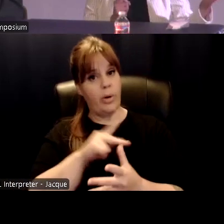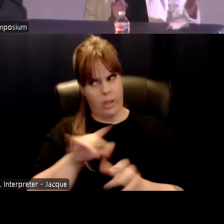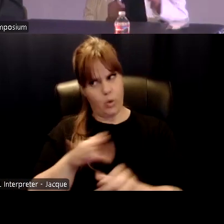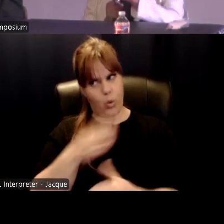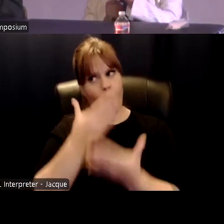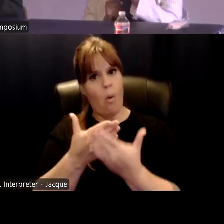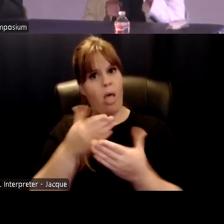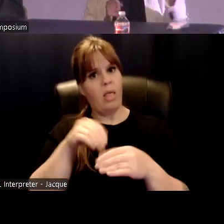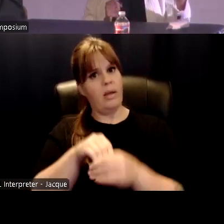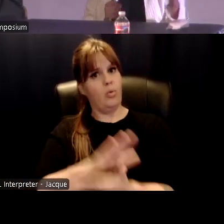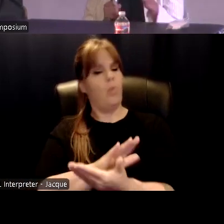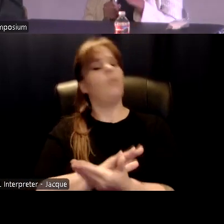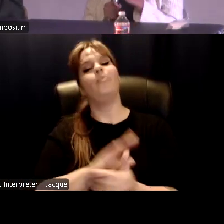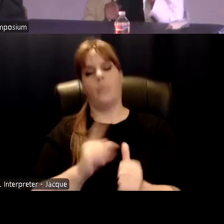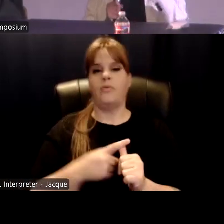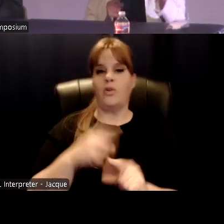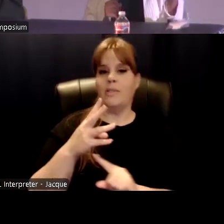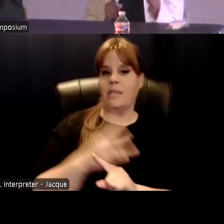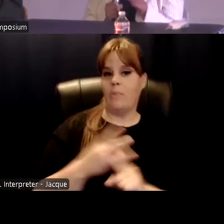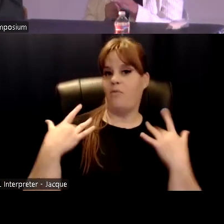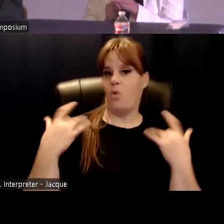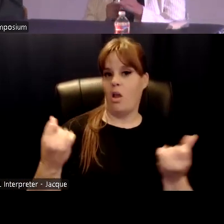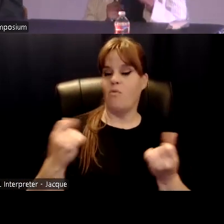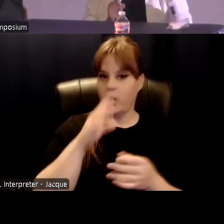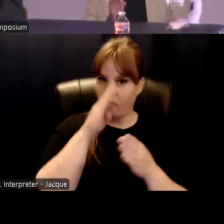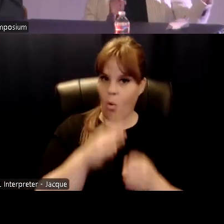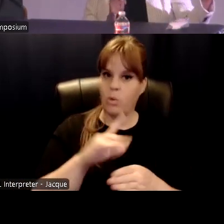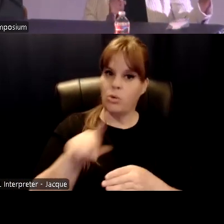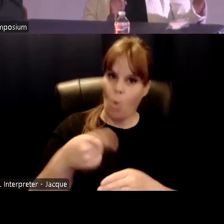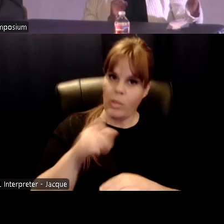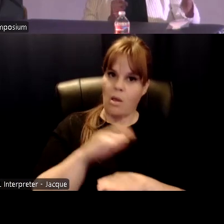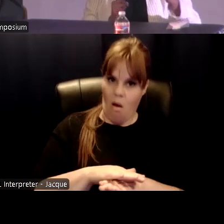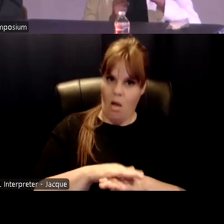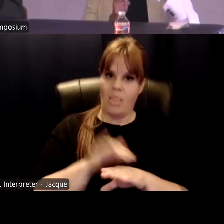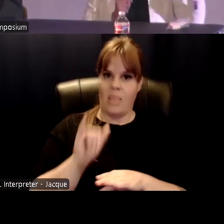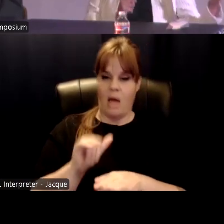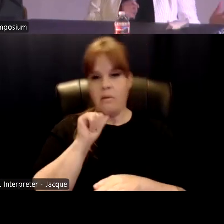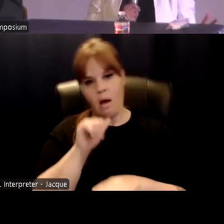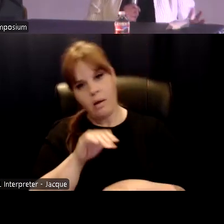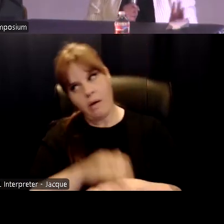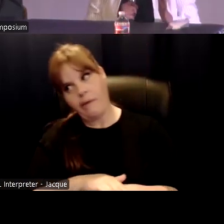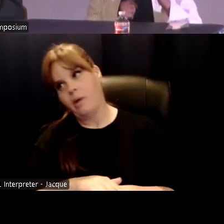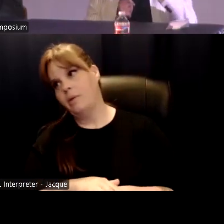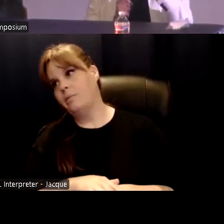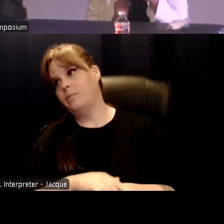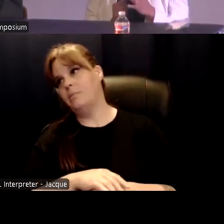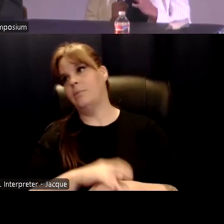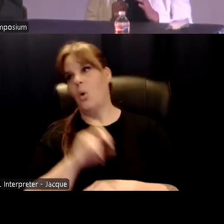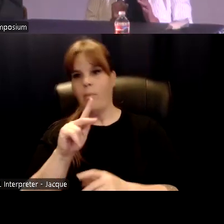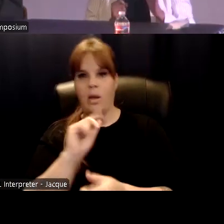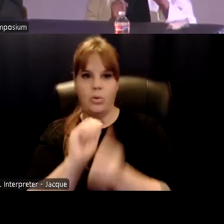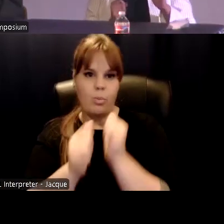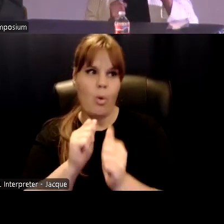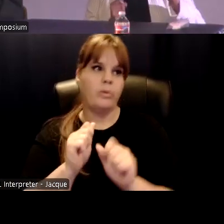then those first 6 months of recovery is focused only on that, not on, going back to sports, and not on